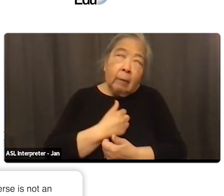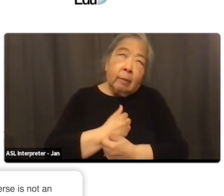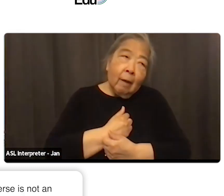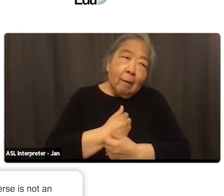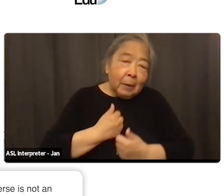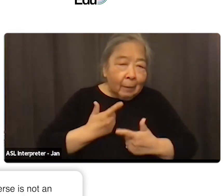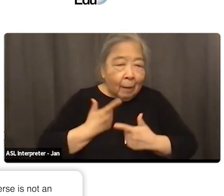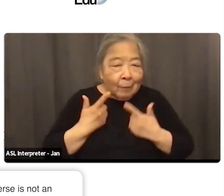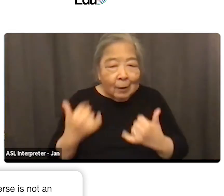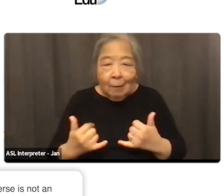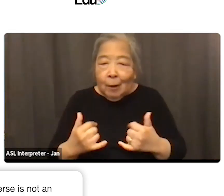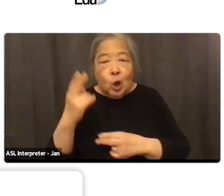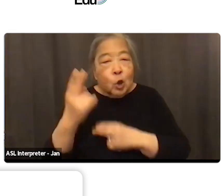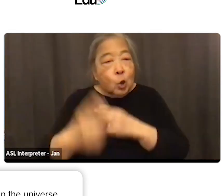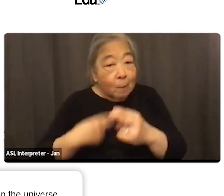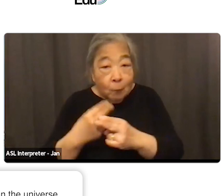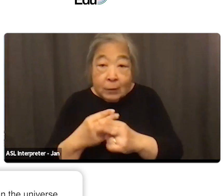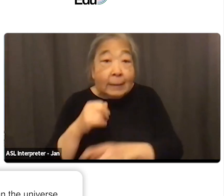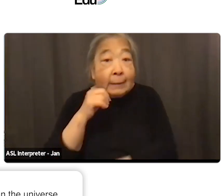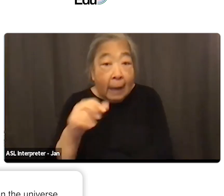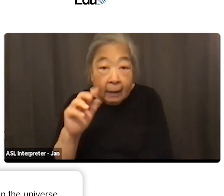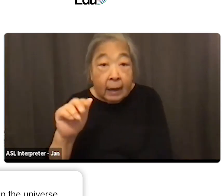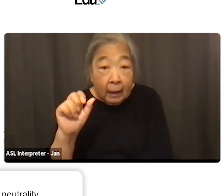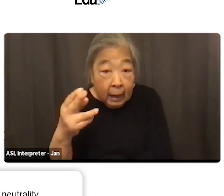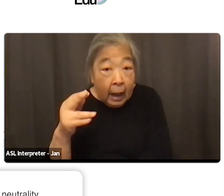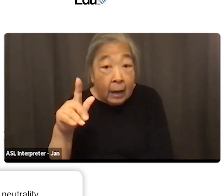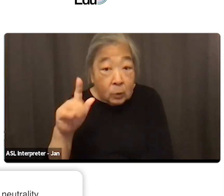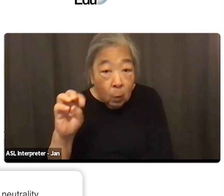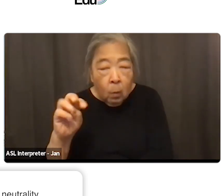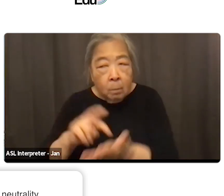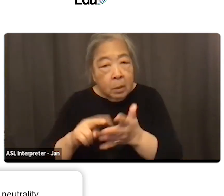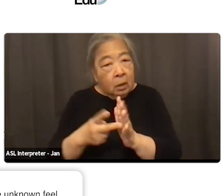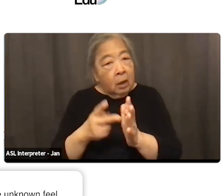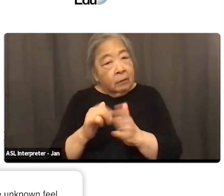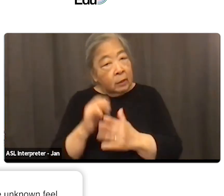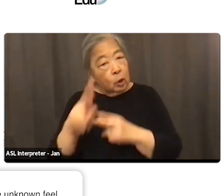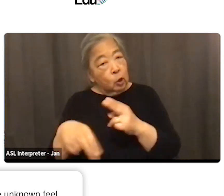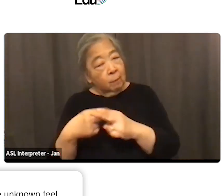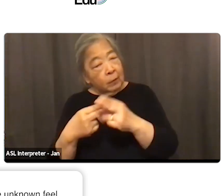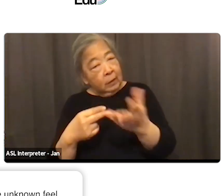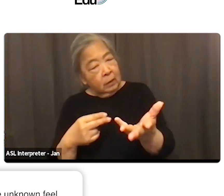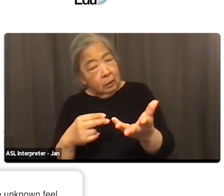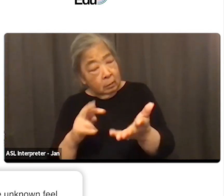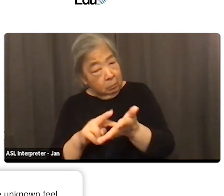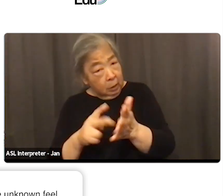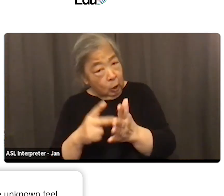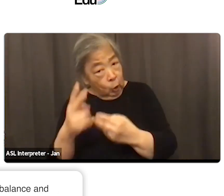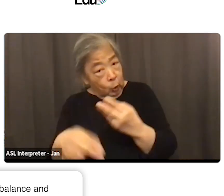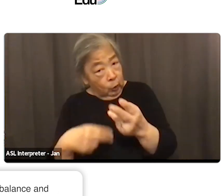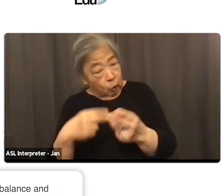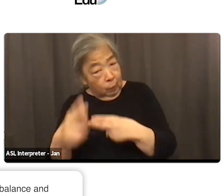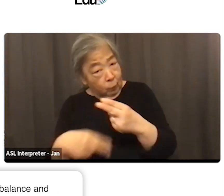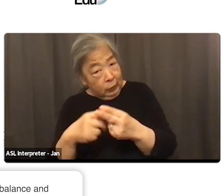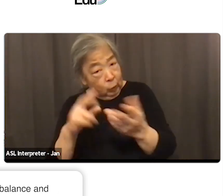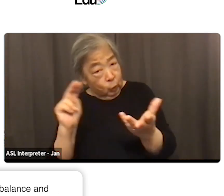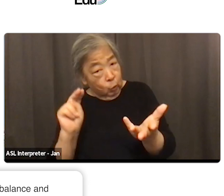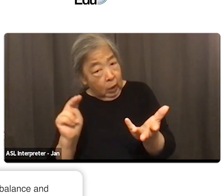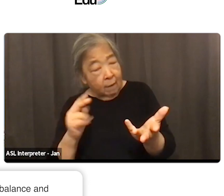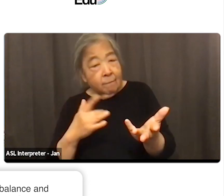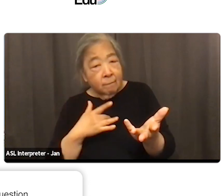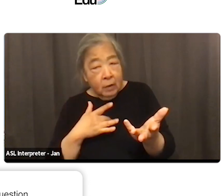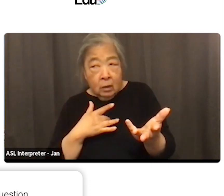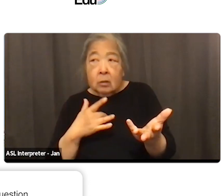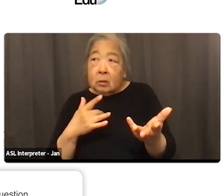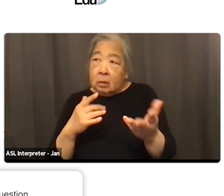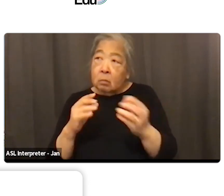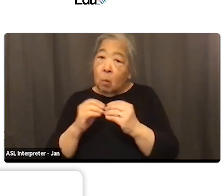The universe is not an asshole. Word. Does that mean the universe just is the neutrality that makes the unknown feel more about balance and